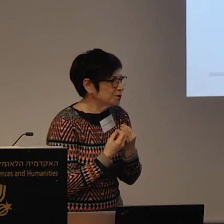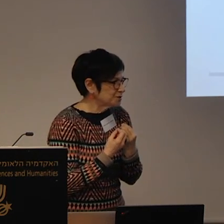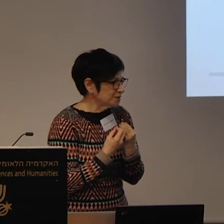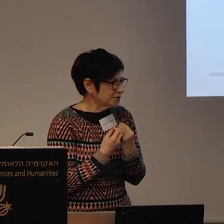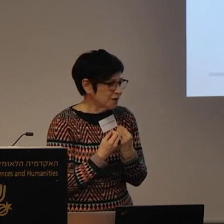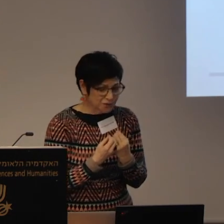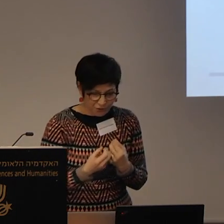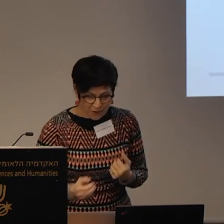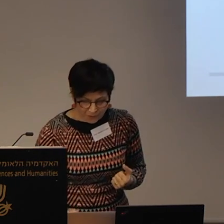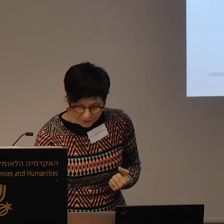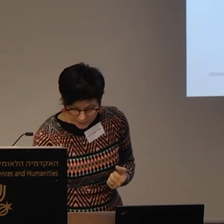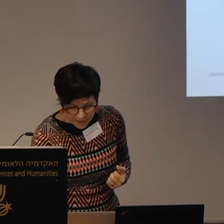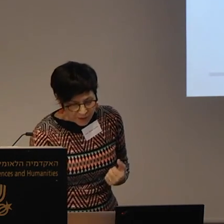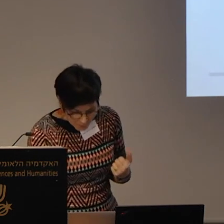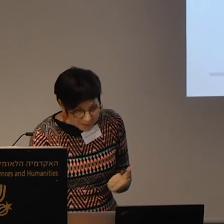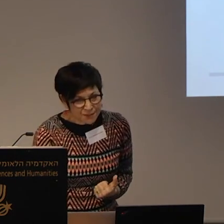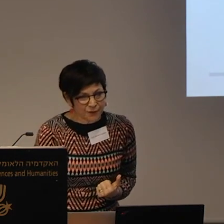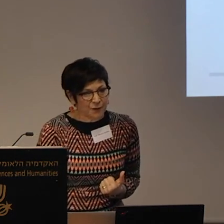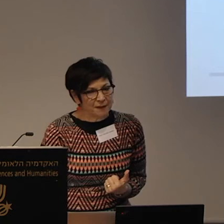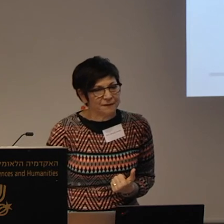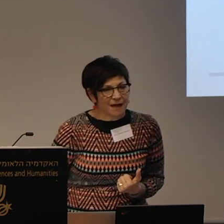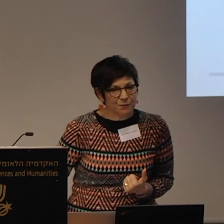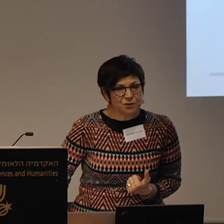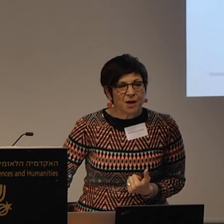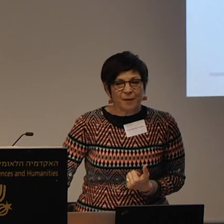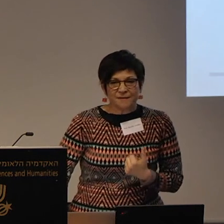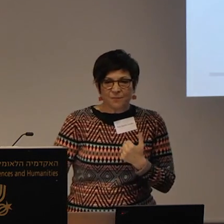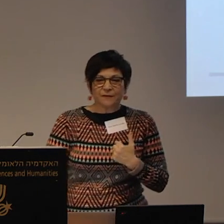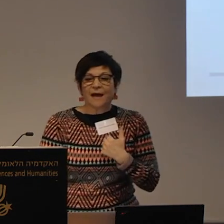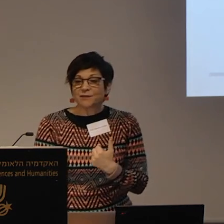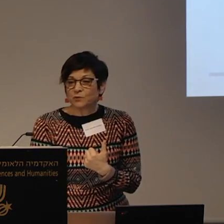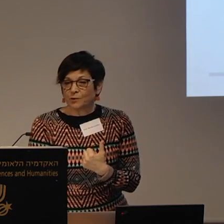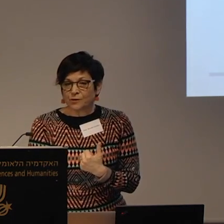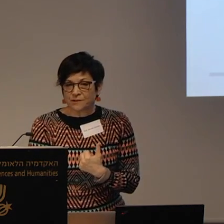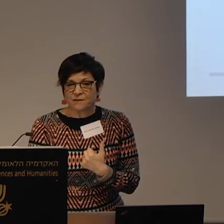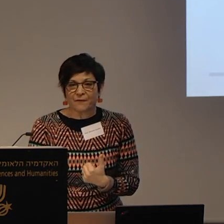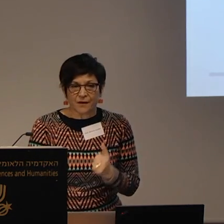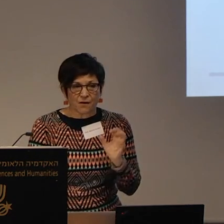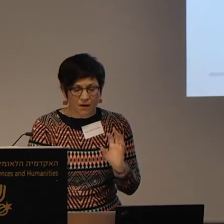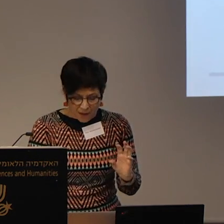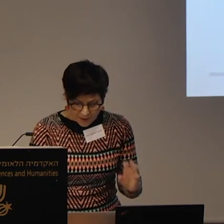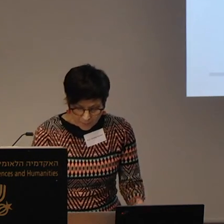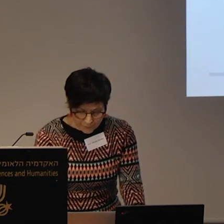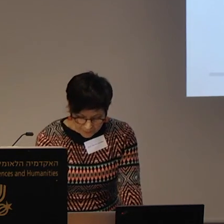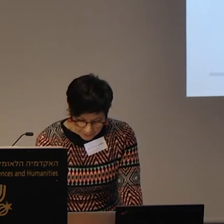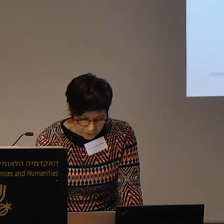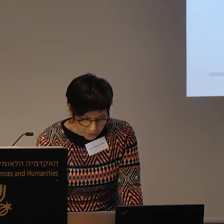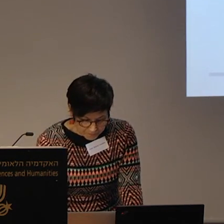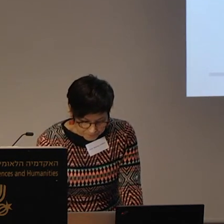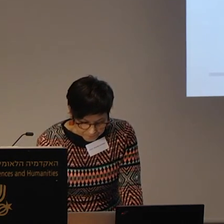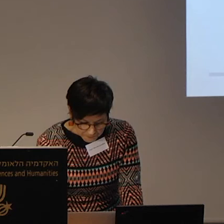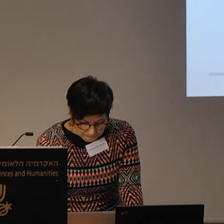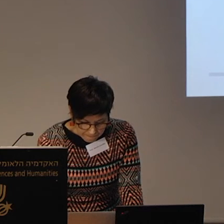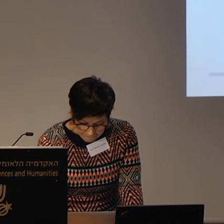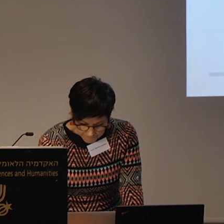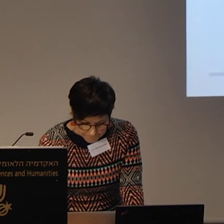the emergence of structure quite early, relatively early in the language, but it's something that has to emerge. It's not there, um, from the get-go.